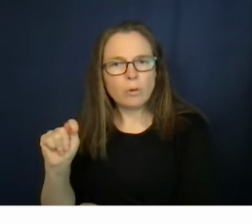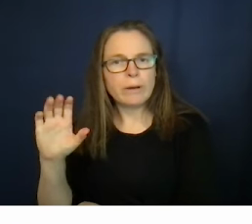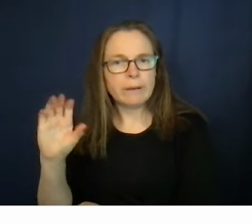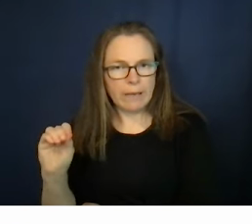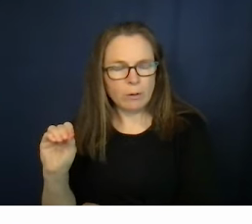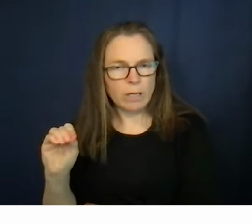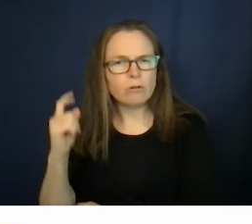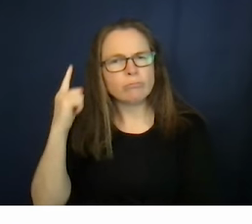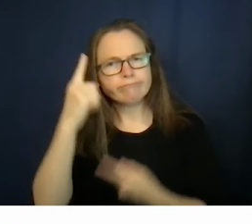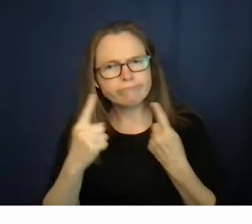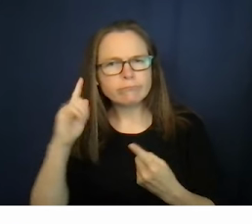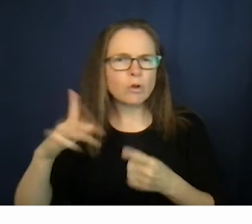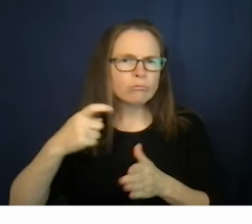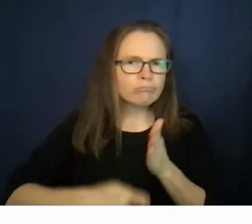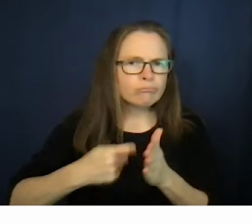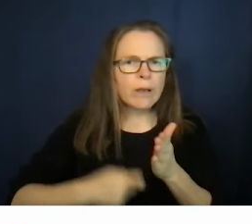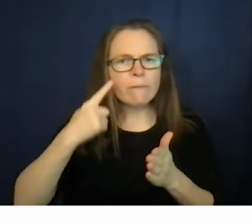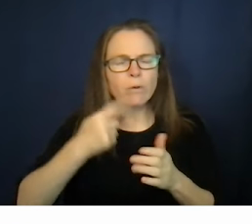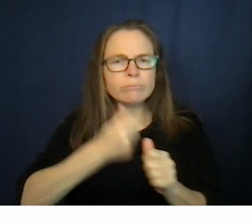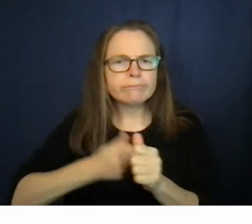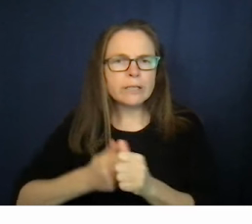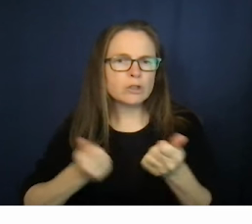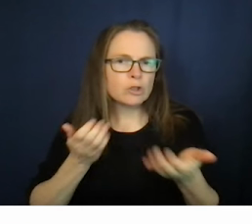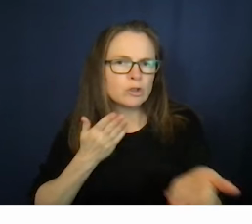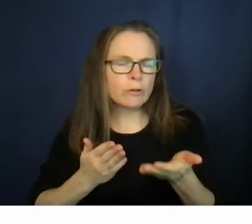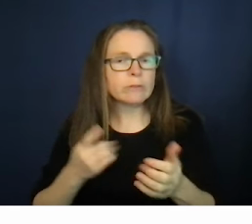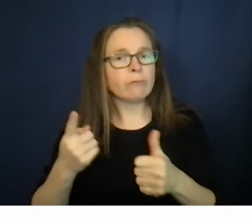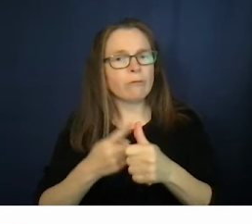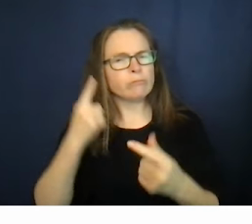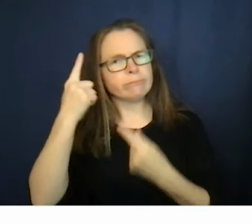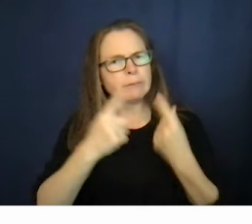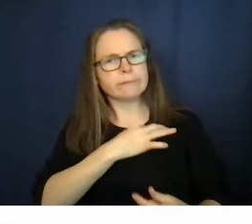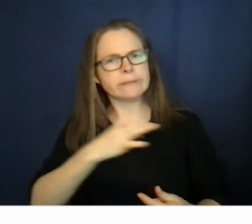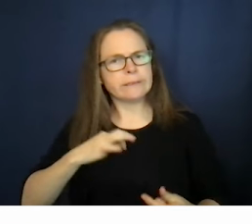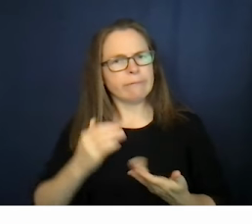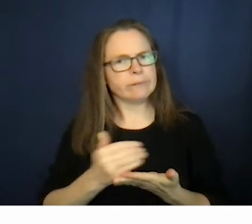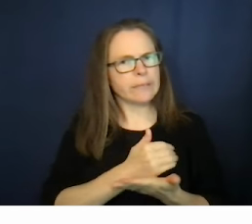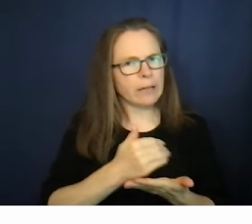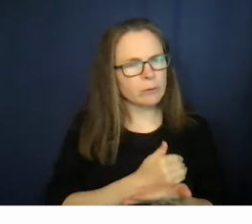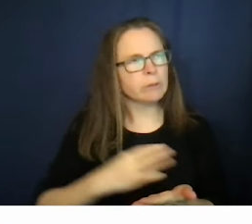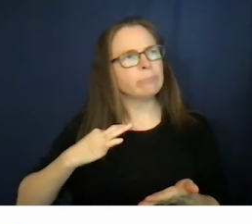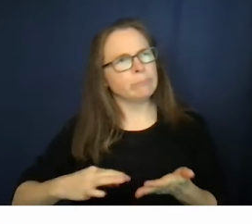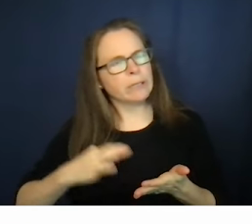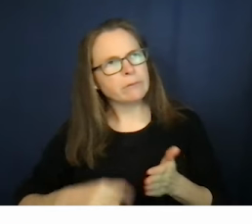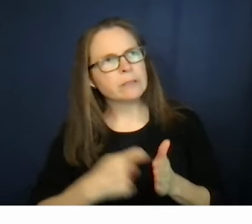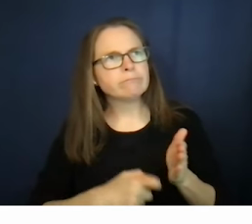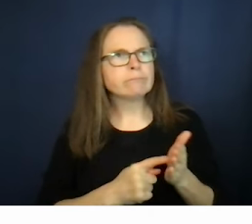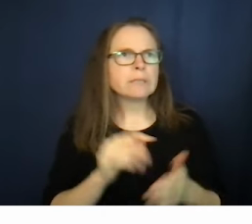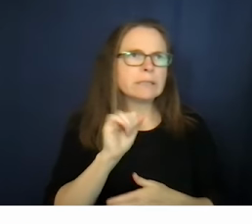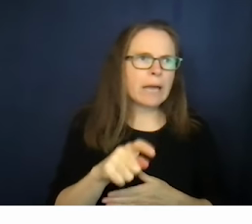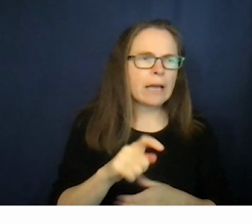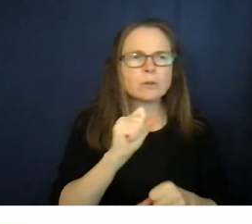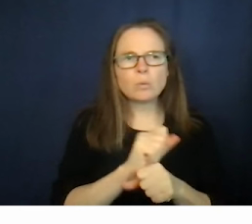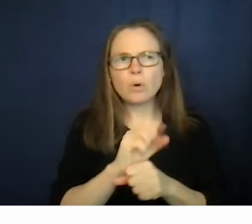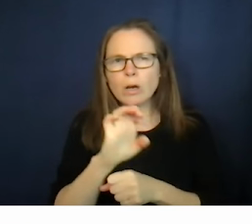for each service category. Think about your staff salaries, including benefits, taxes, workers' comp